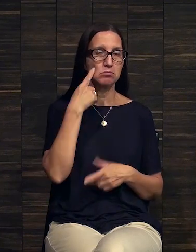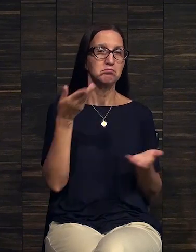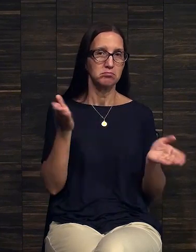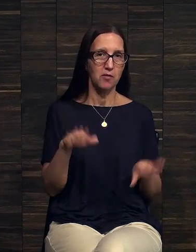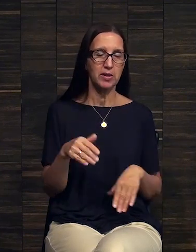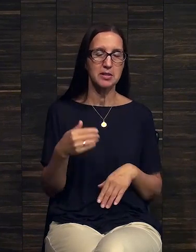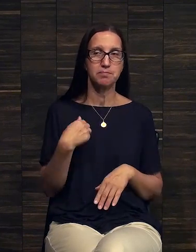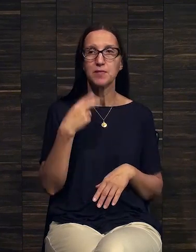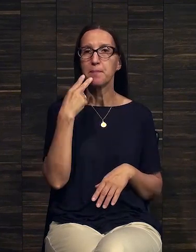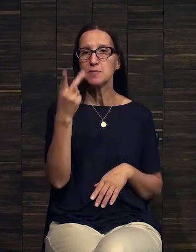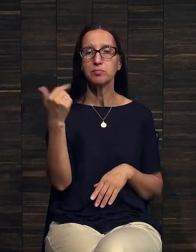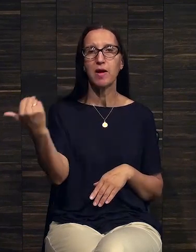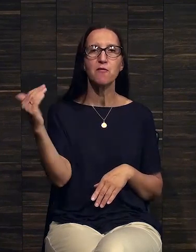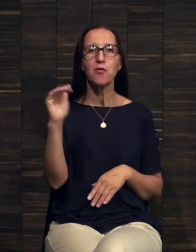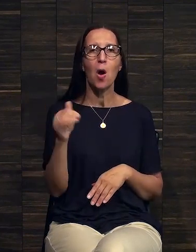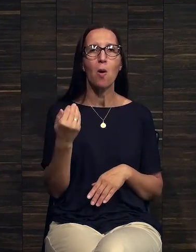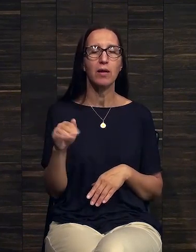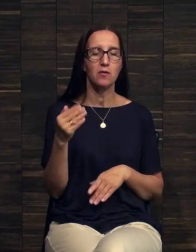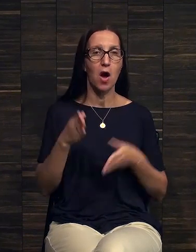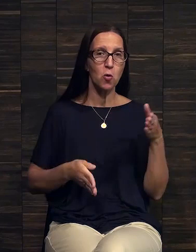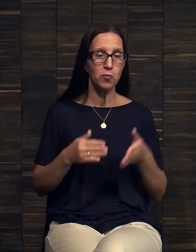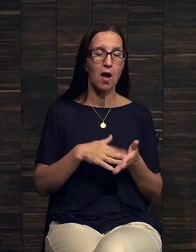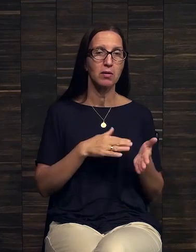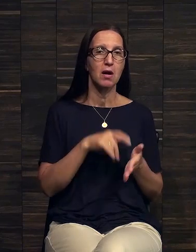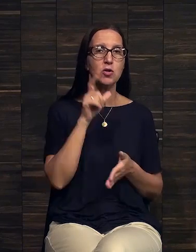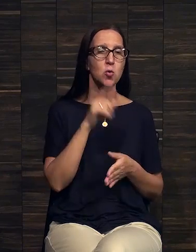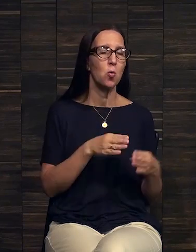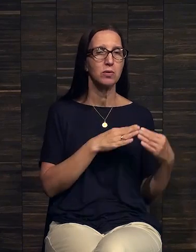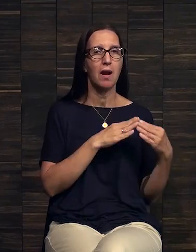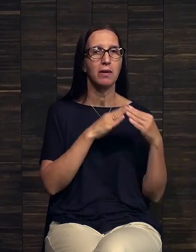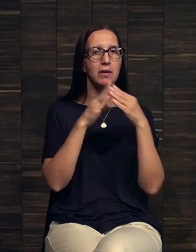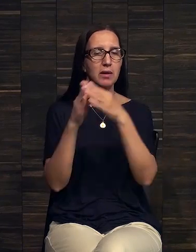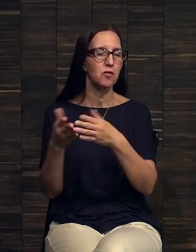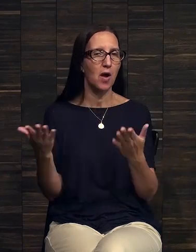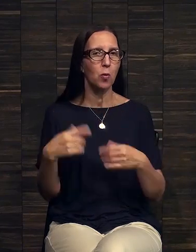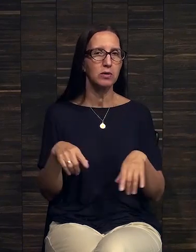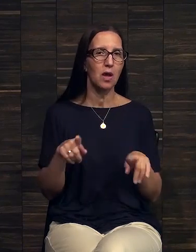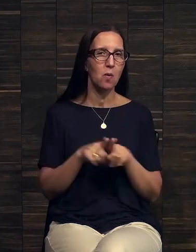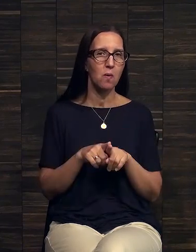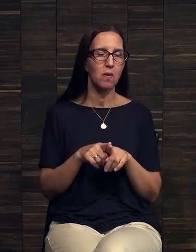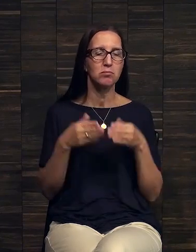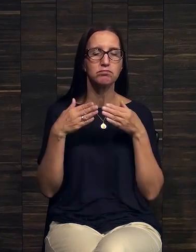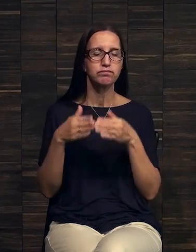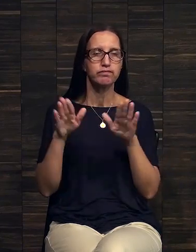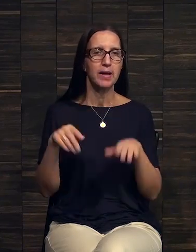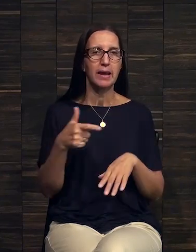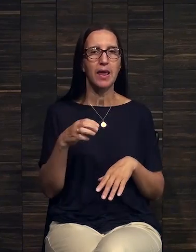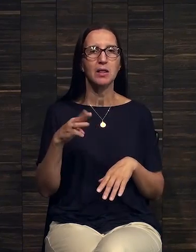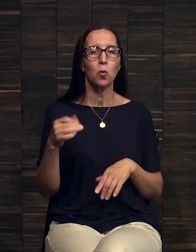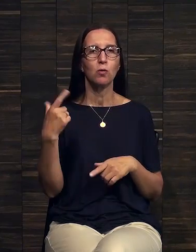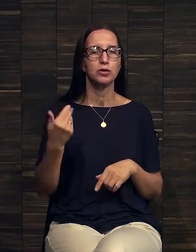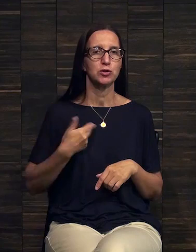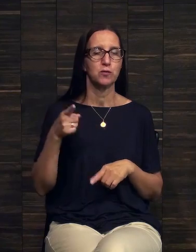themselves. And the Russian spaceman decided to take a look at the purple